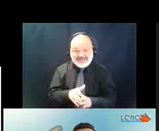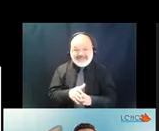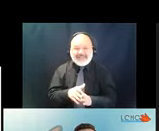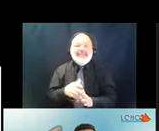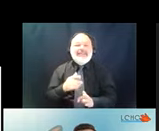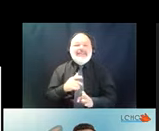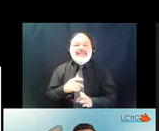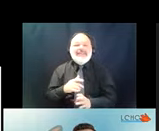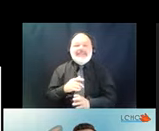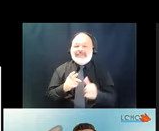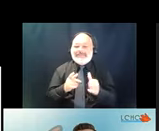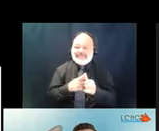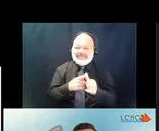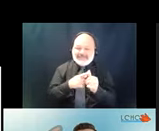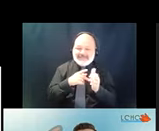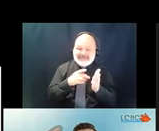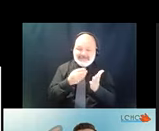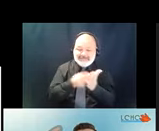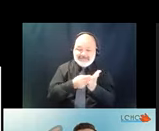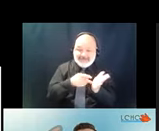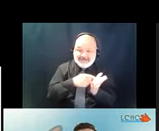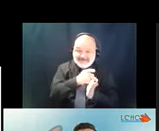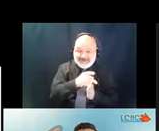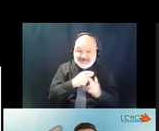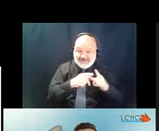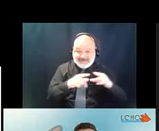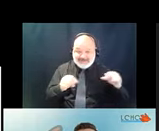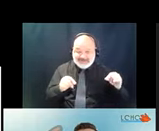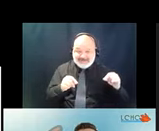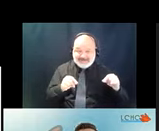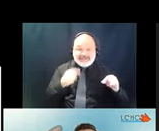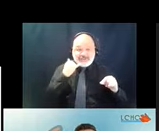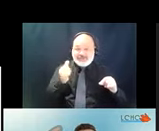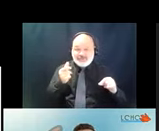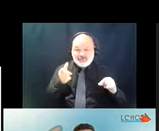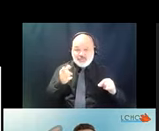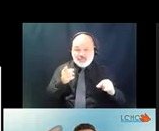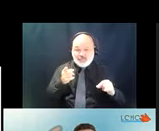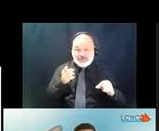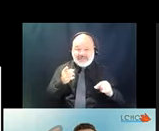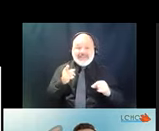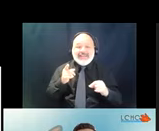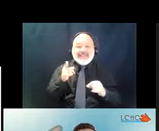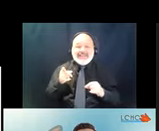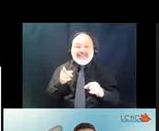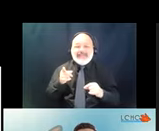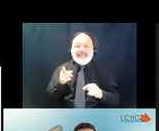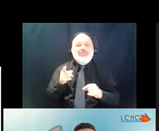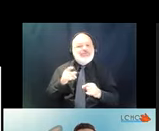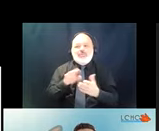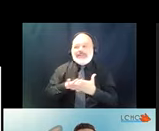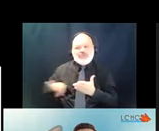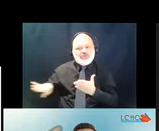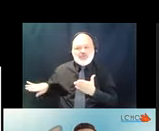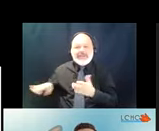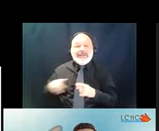response. The first stimulus check, if you were an ITIN filer and you were in a mixed status household, you were excluded.